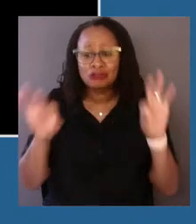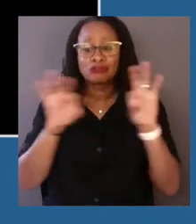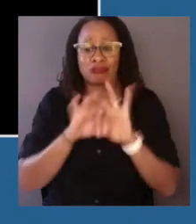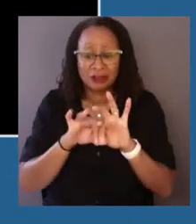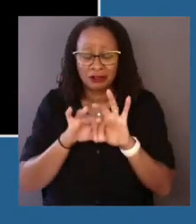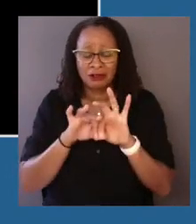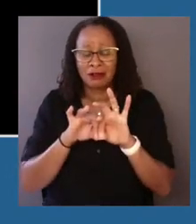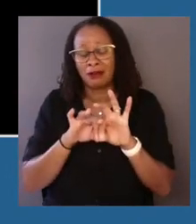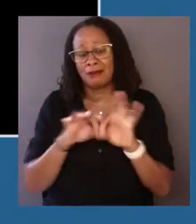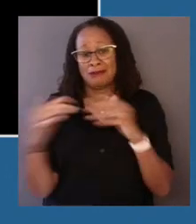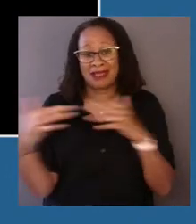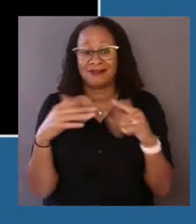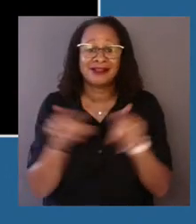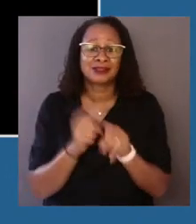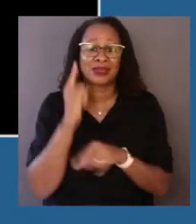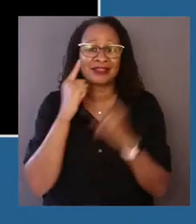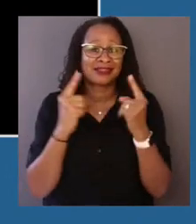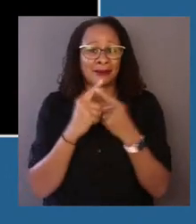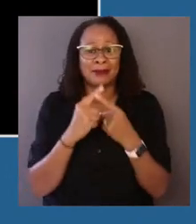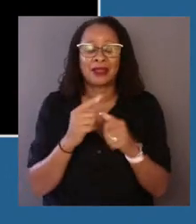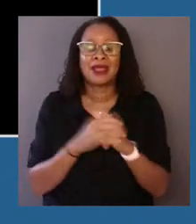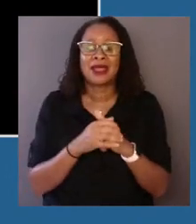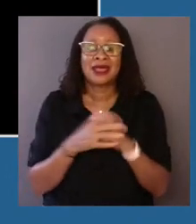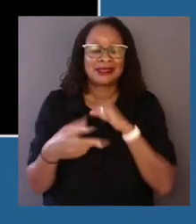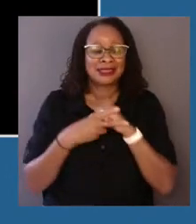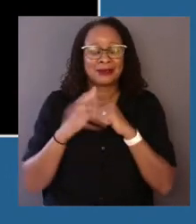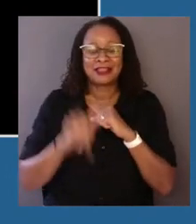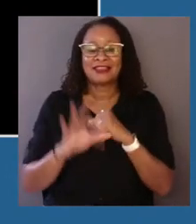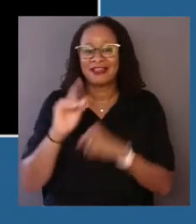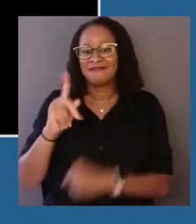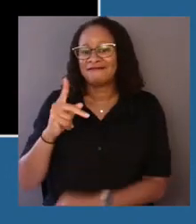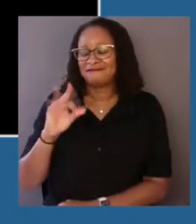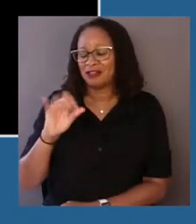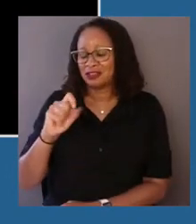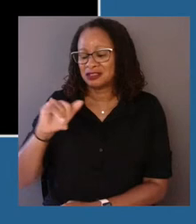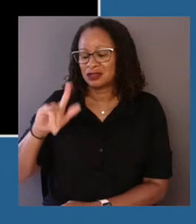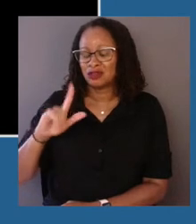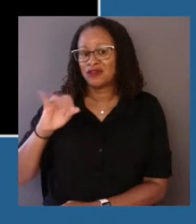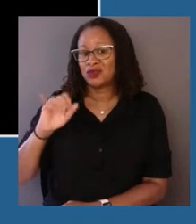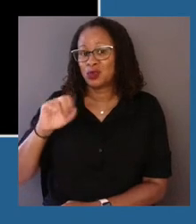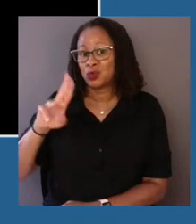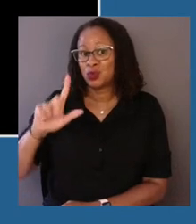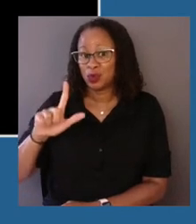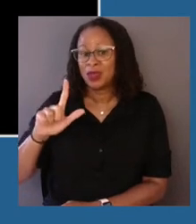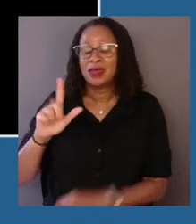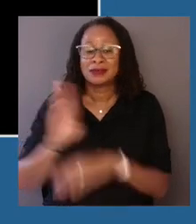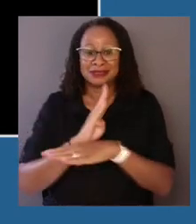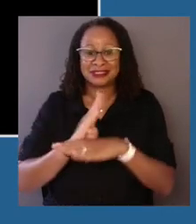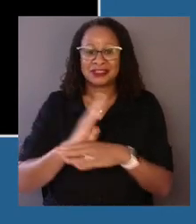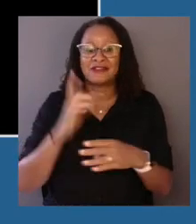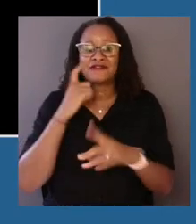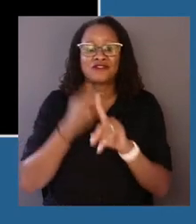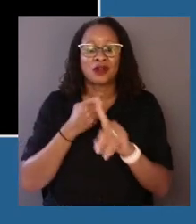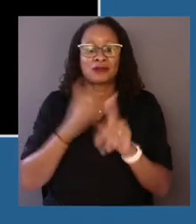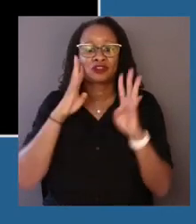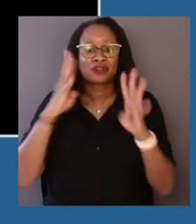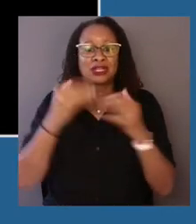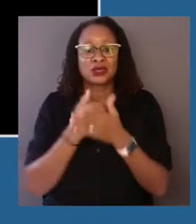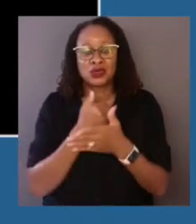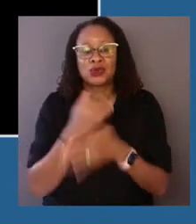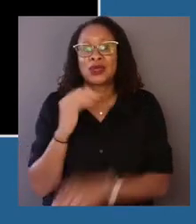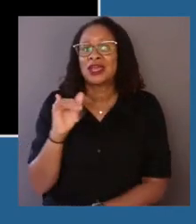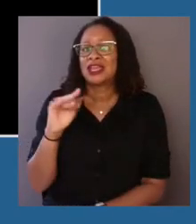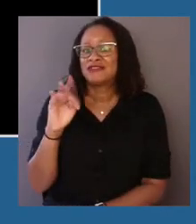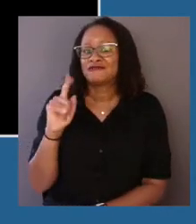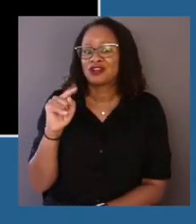think about keeping the fossil fuel industries from creating new infrastructure going forward. But I also